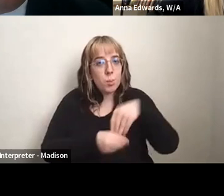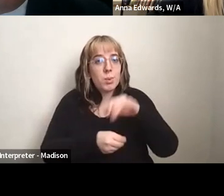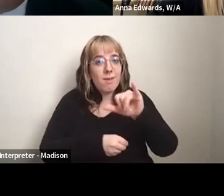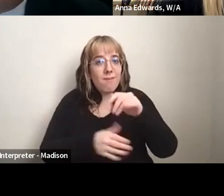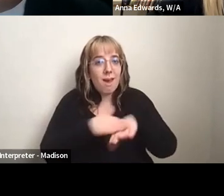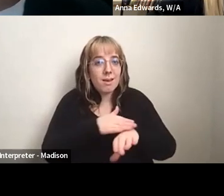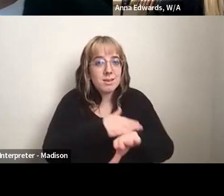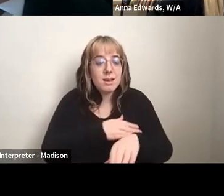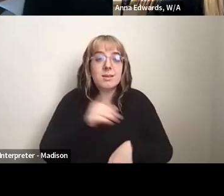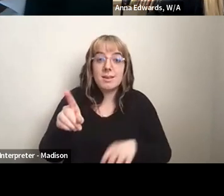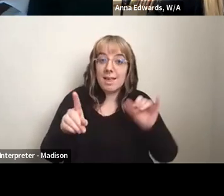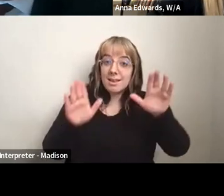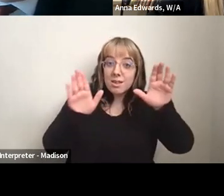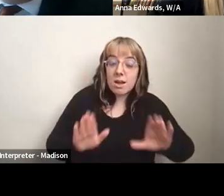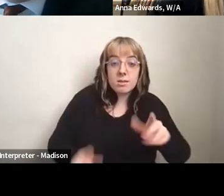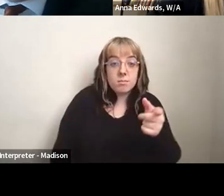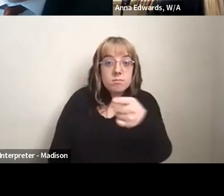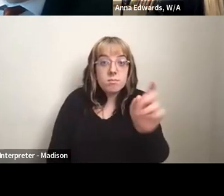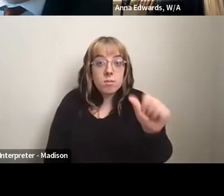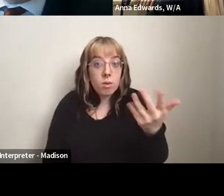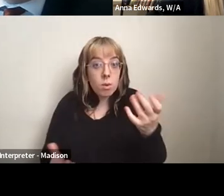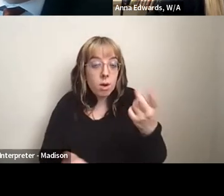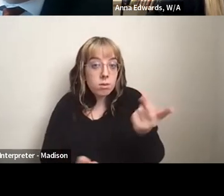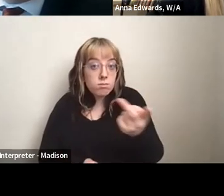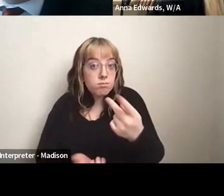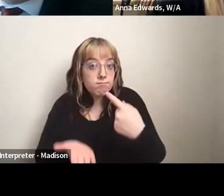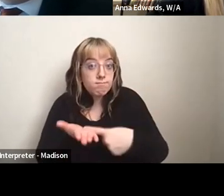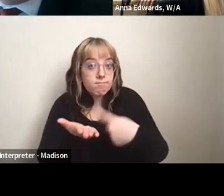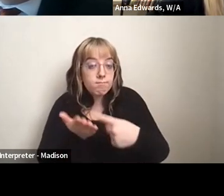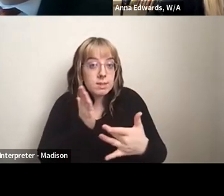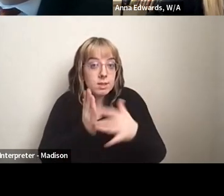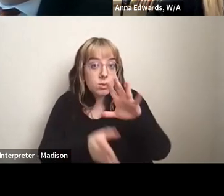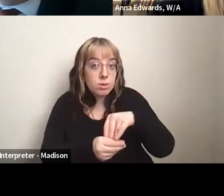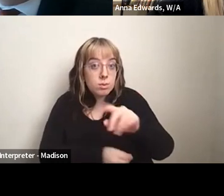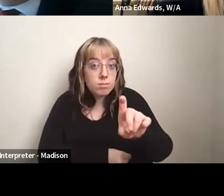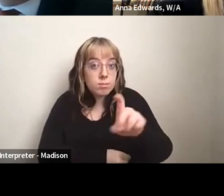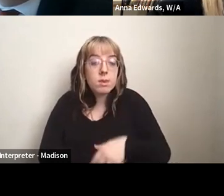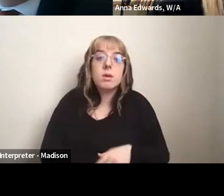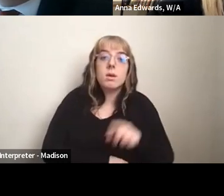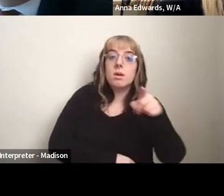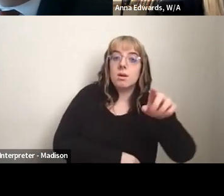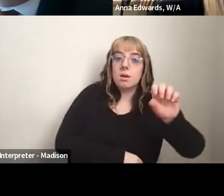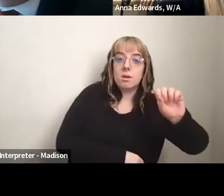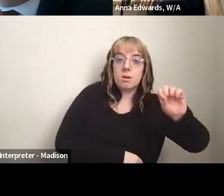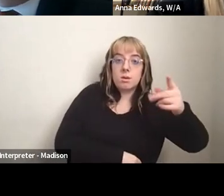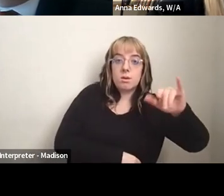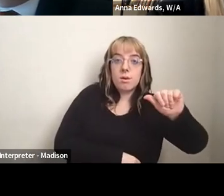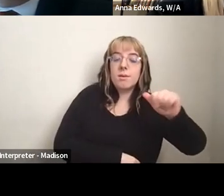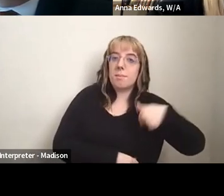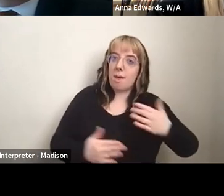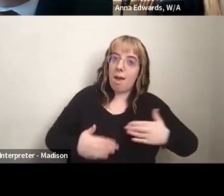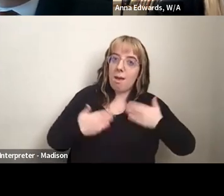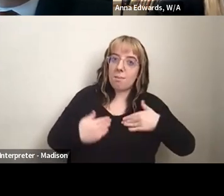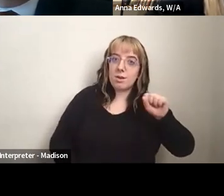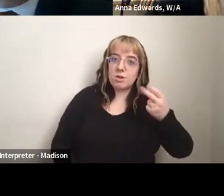That's great. Sophia or Leanne, do either of you all want to talk about digital inclusion? And I'm so glad that, Sean, you brought